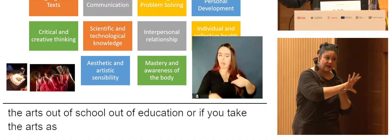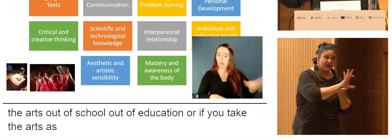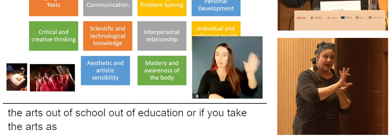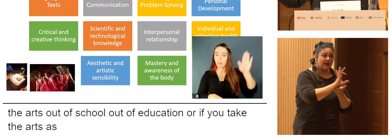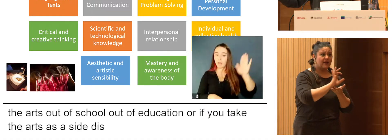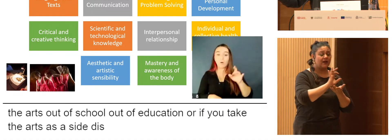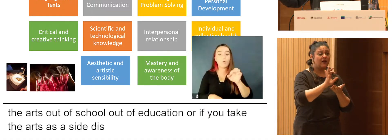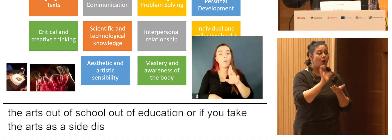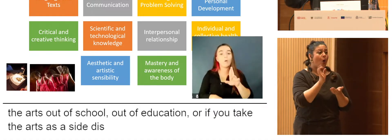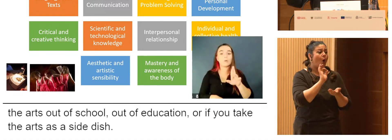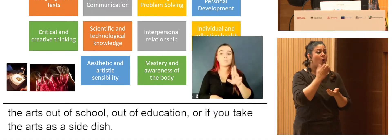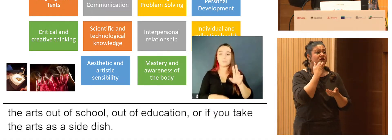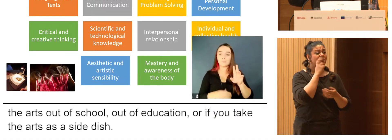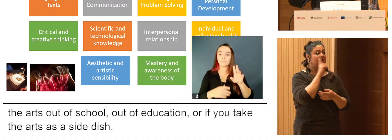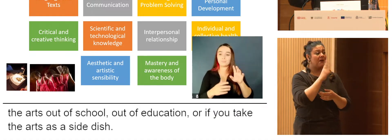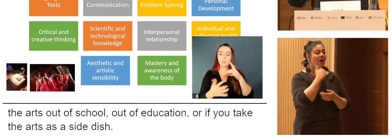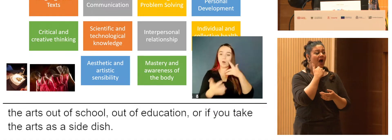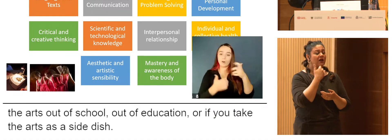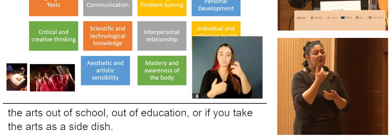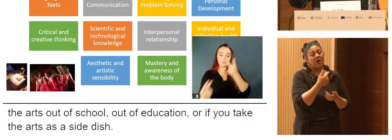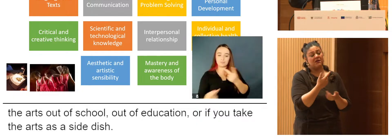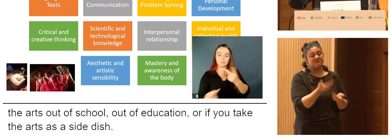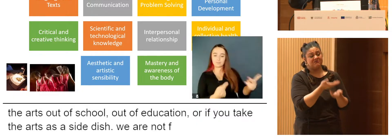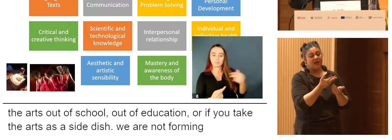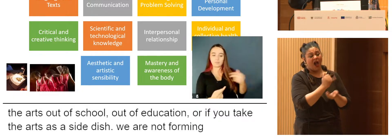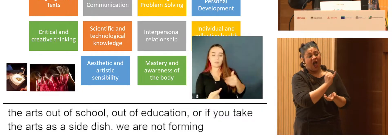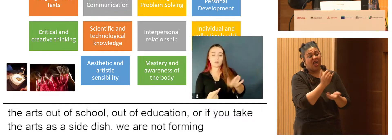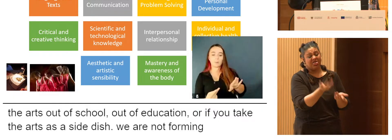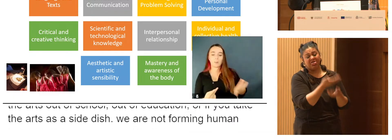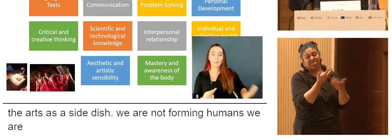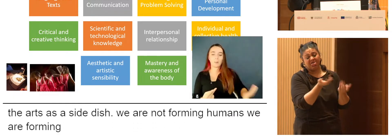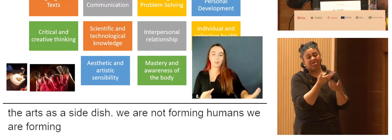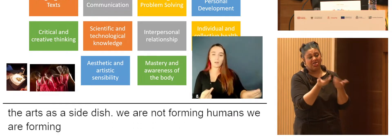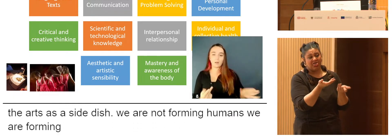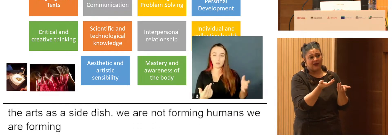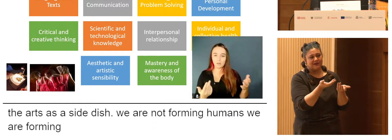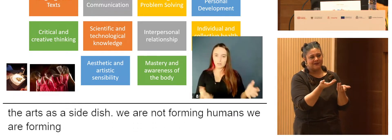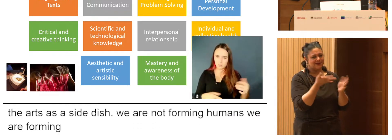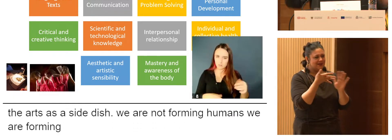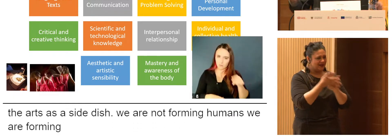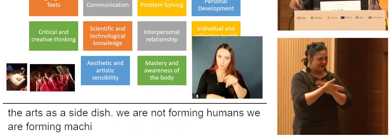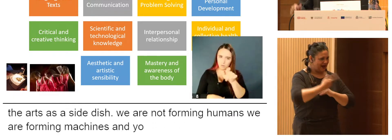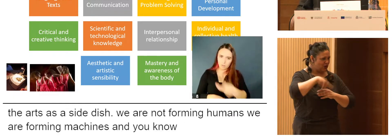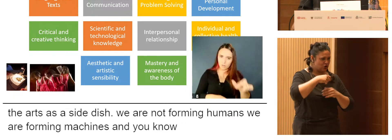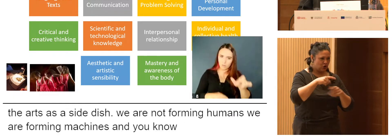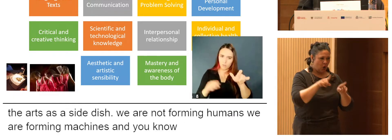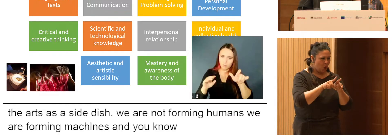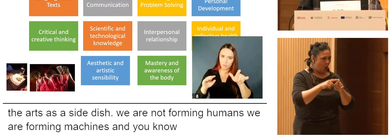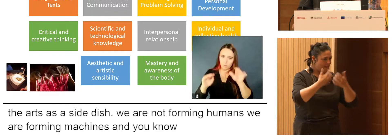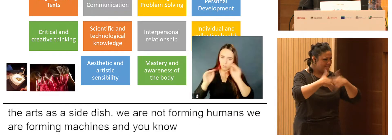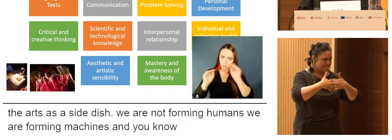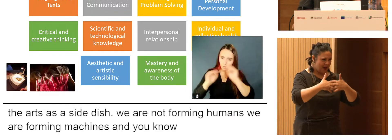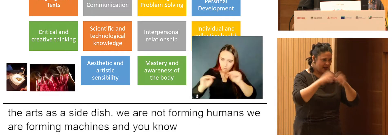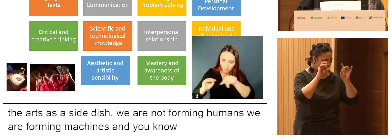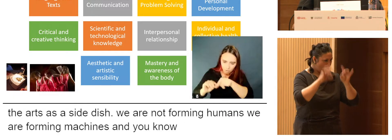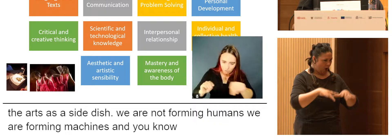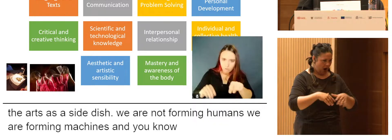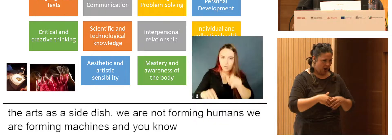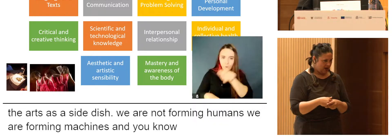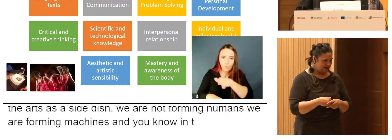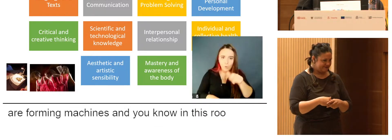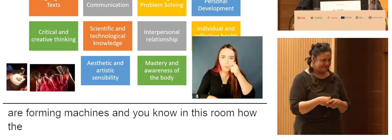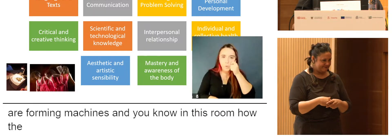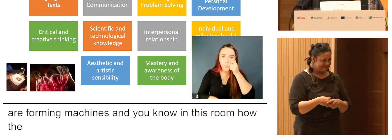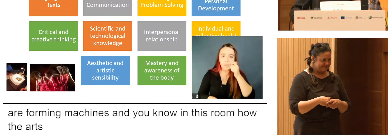dish, we are not forming humans, we are forming machines. And you know in this room how the arts are one of